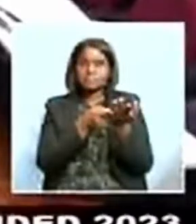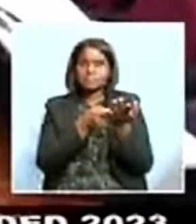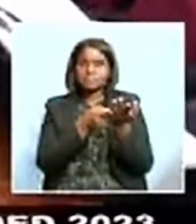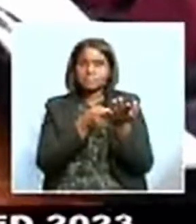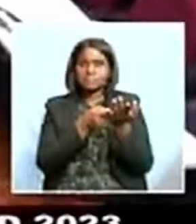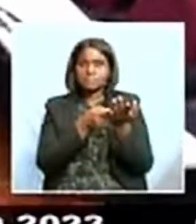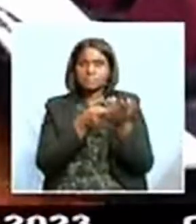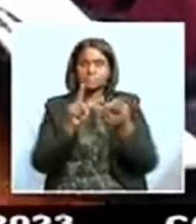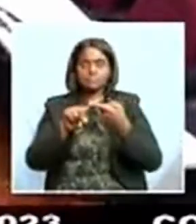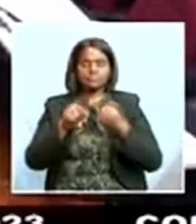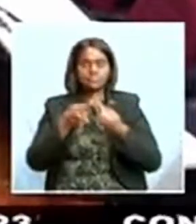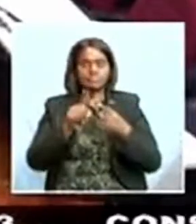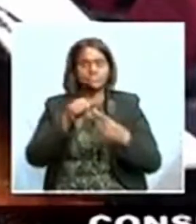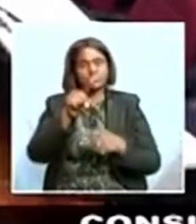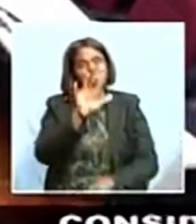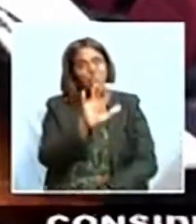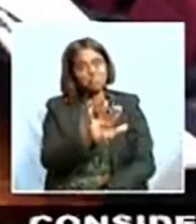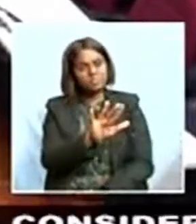Colleagues, are you?